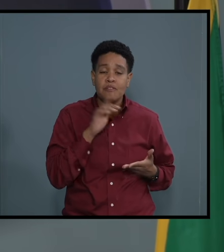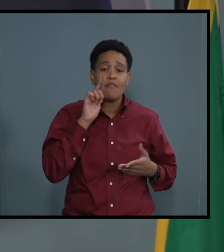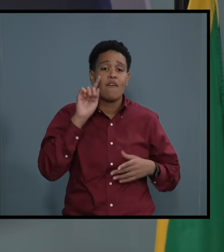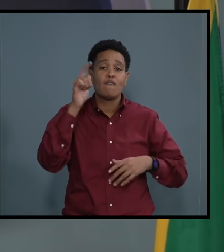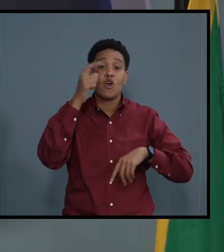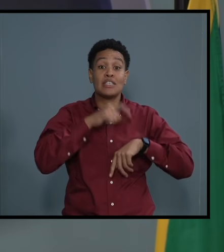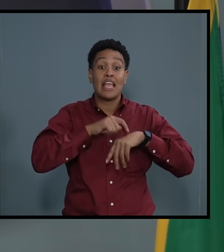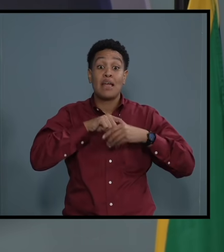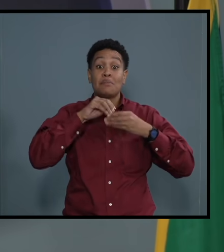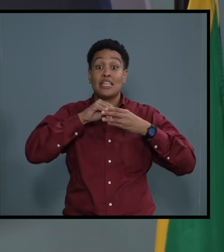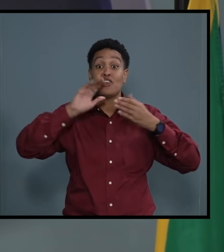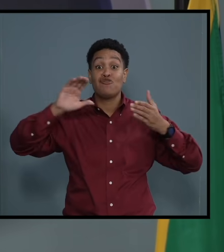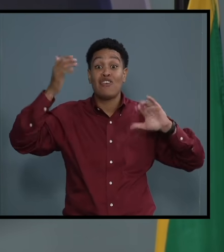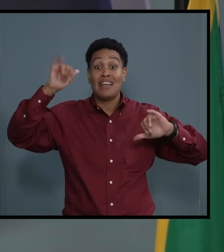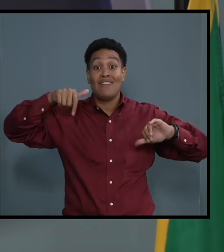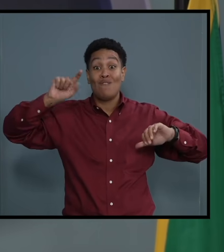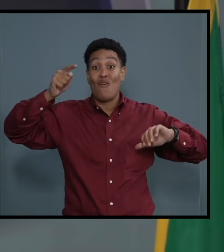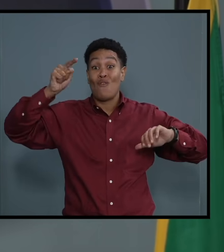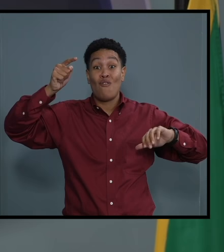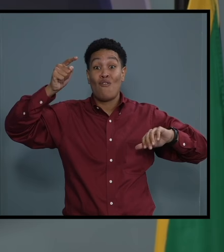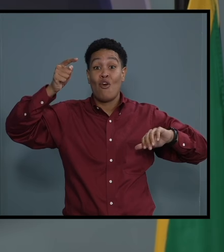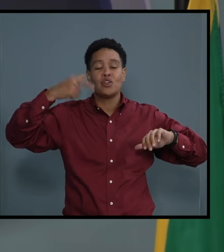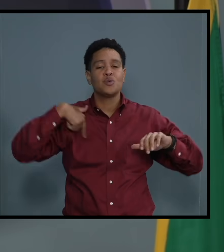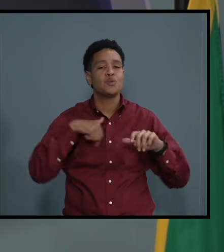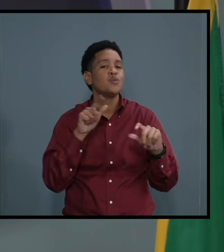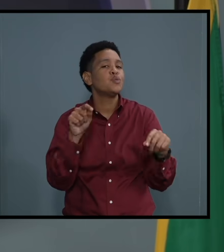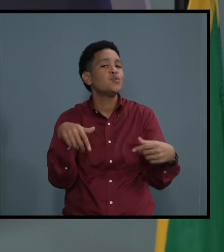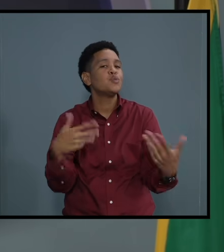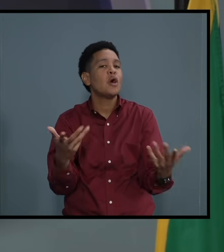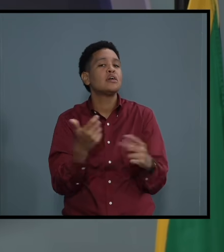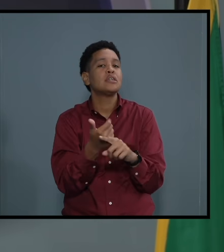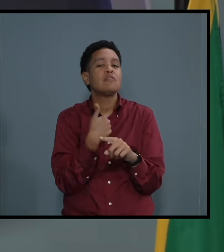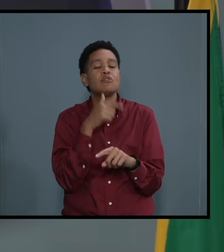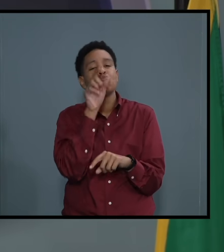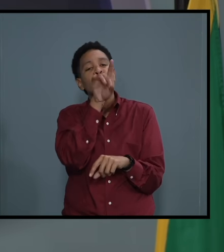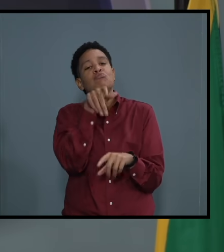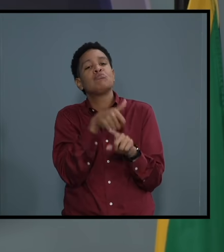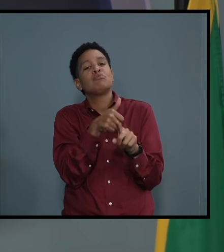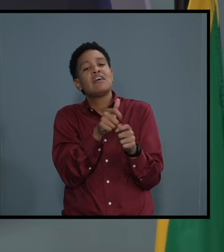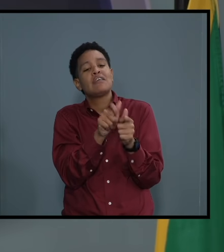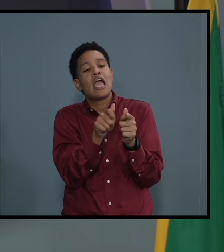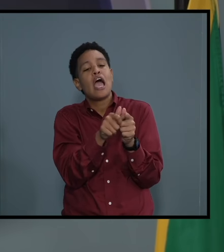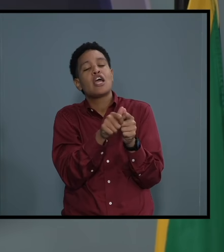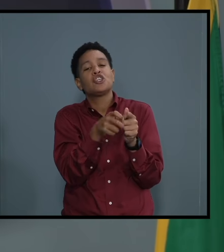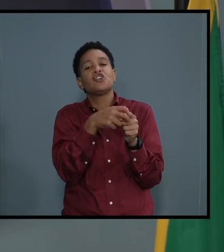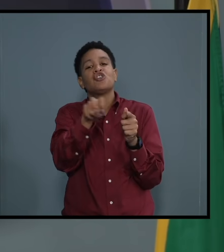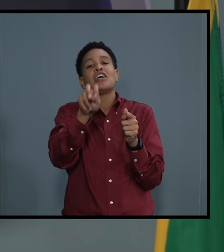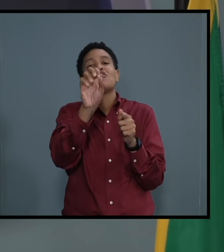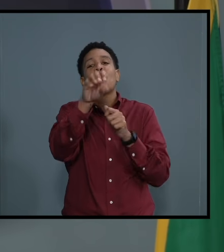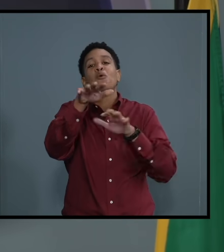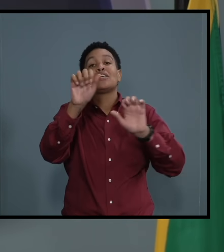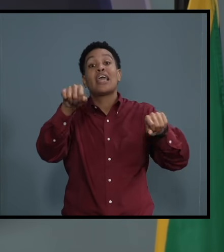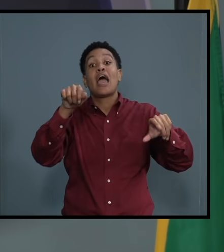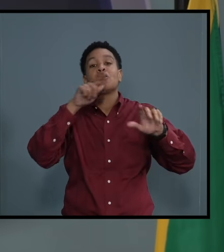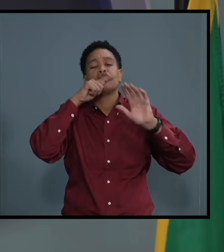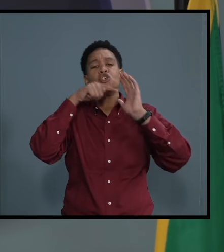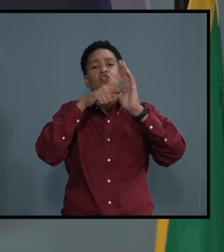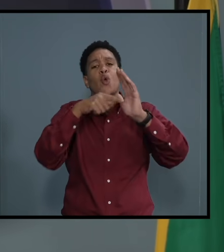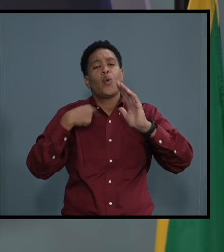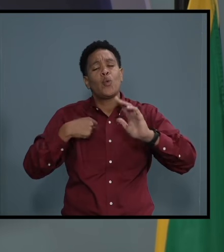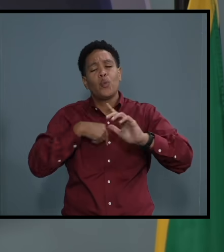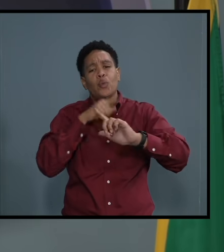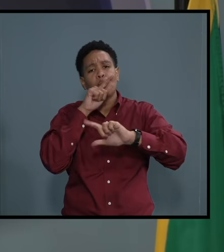in a crisis like this, we have been able to put forward a cash transfer showing that we